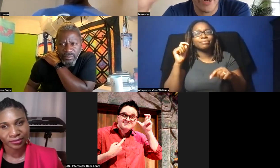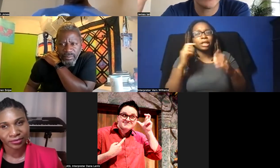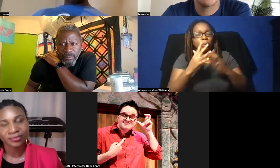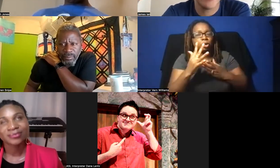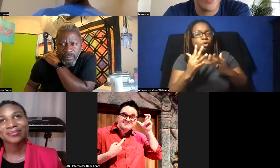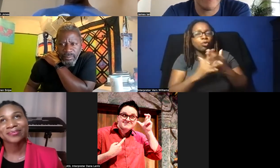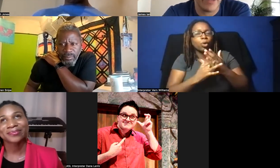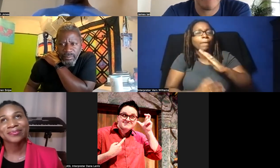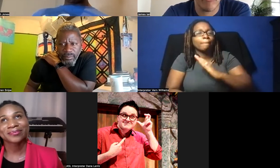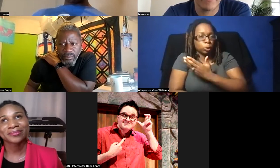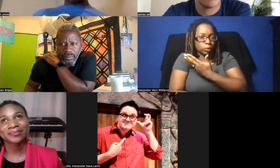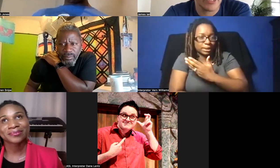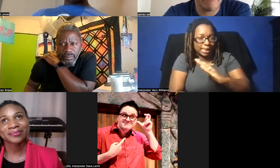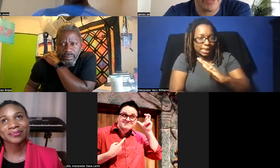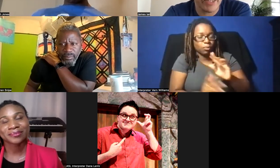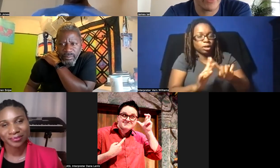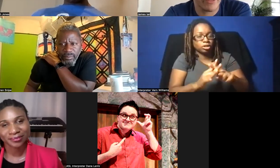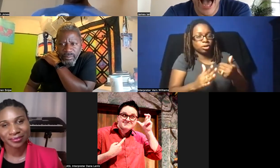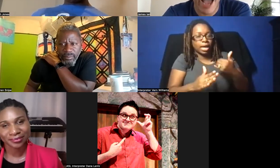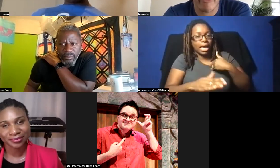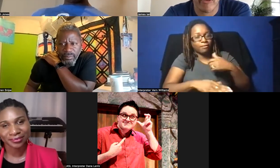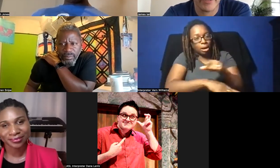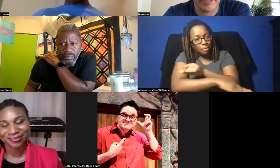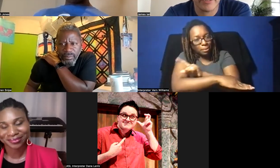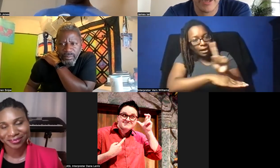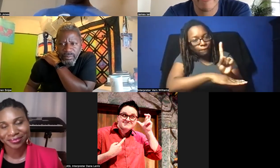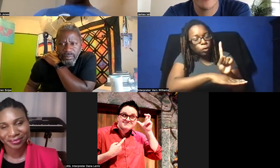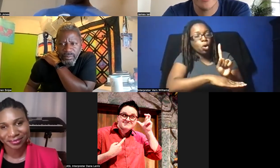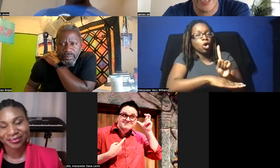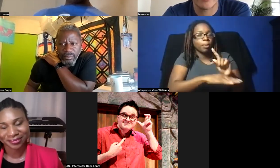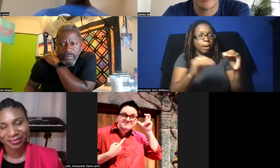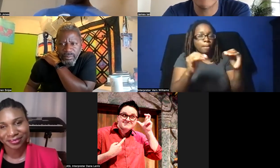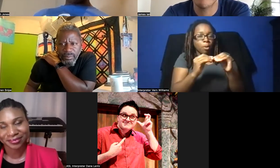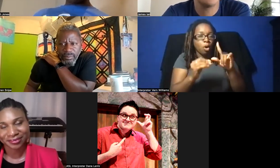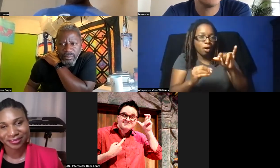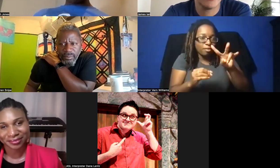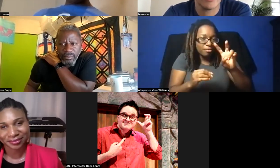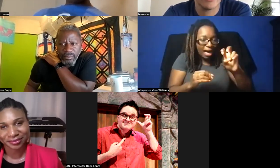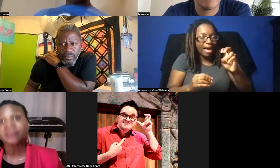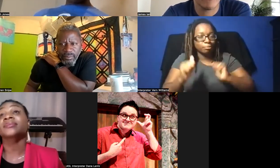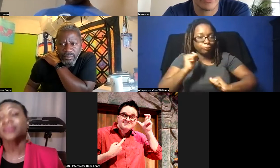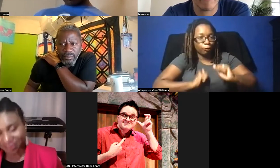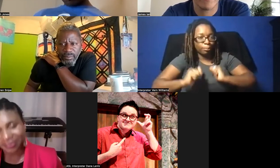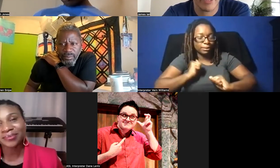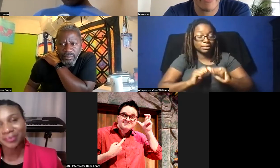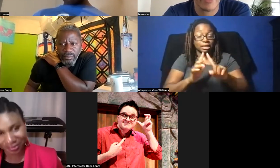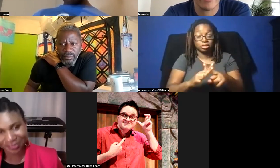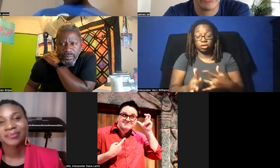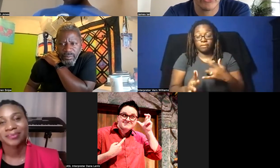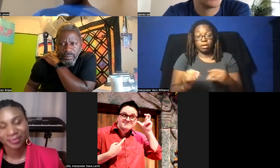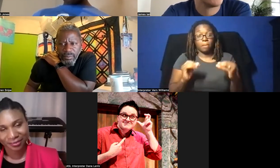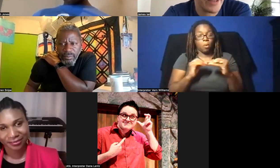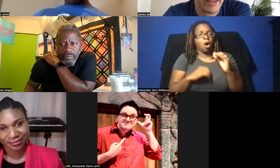music, when I started to get a platform and started to be visible with live performances and stuff, I started to feel a little bit more comfortable, I